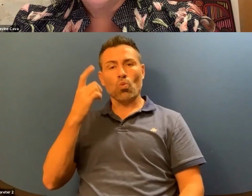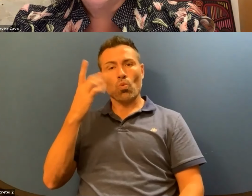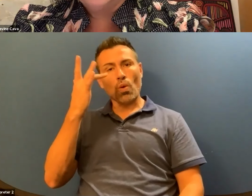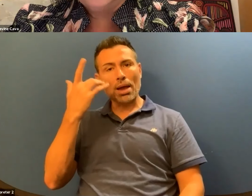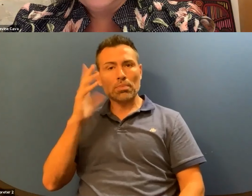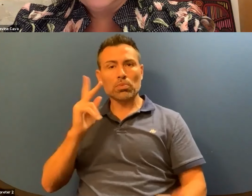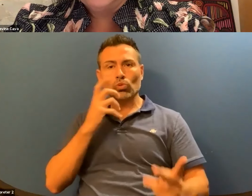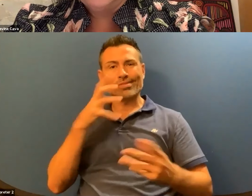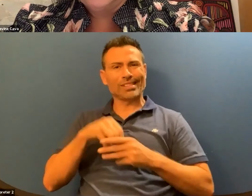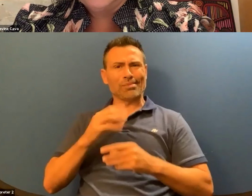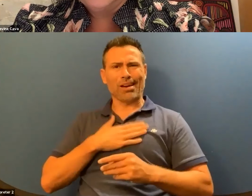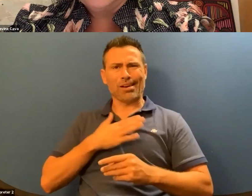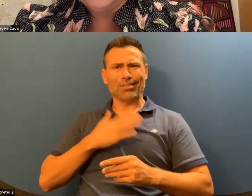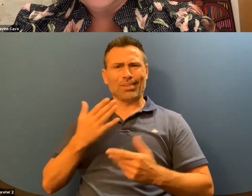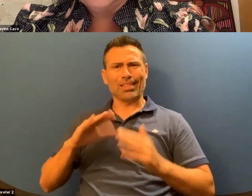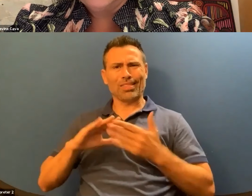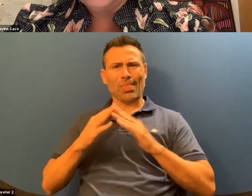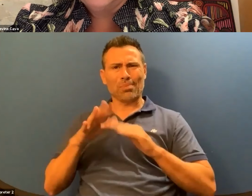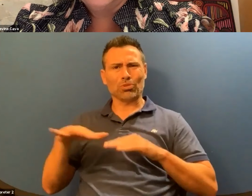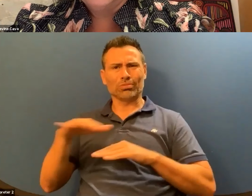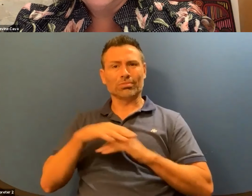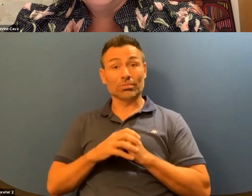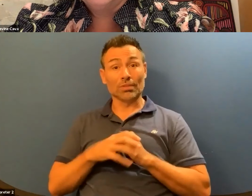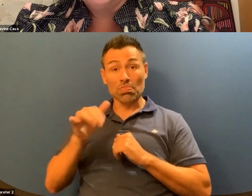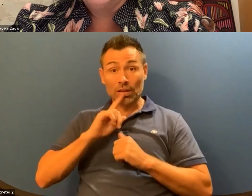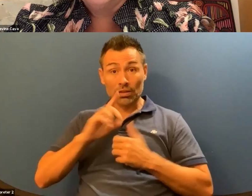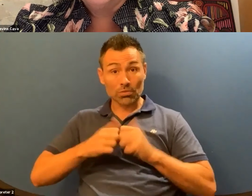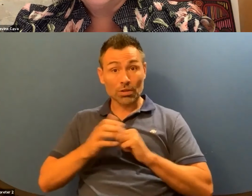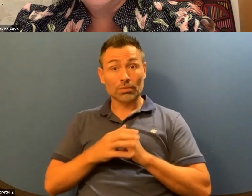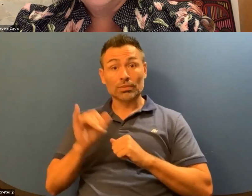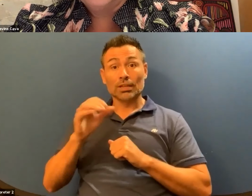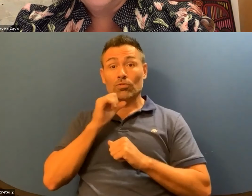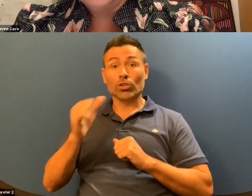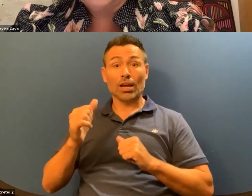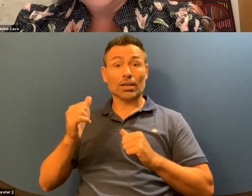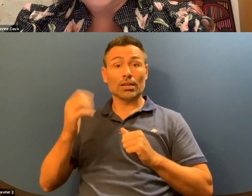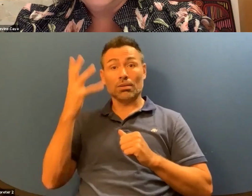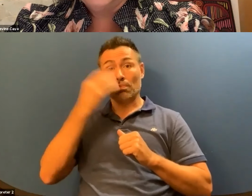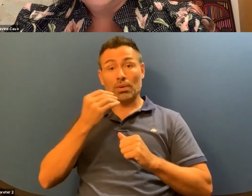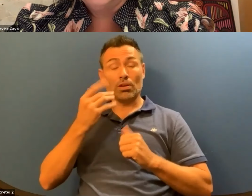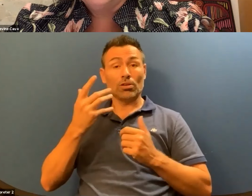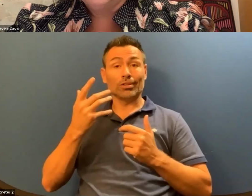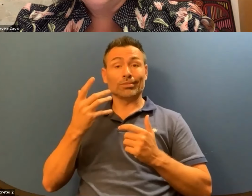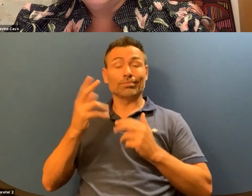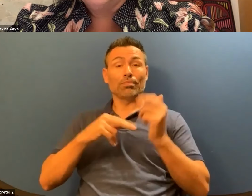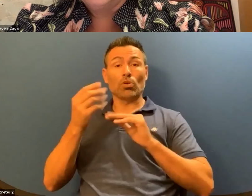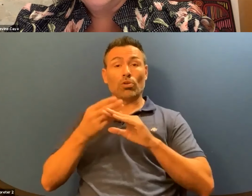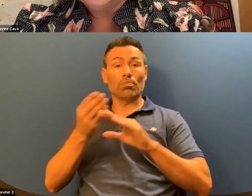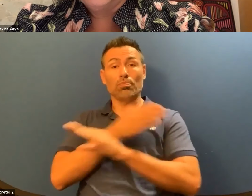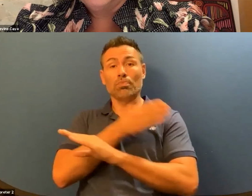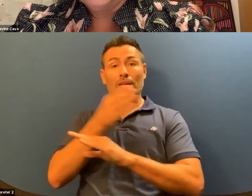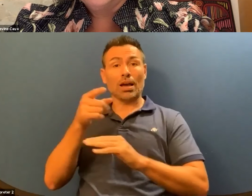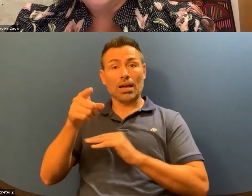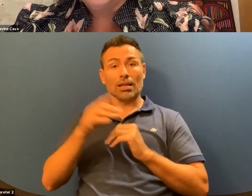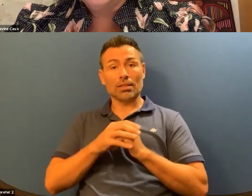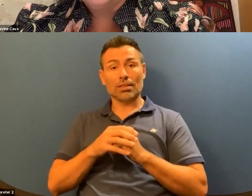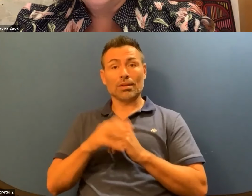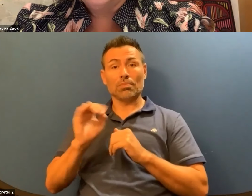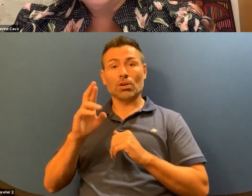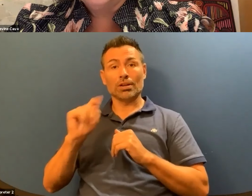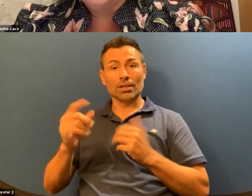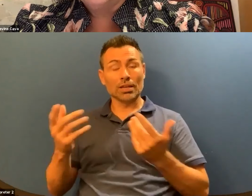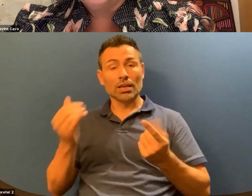that's problematic. You know, if you're not going to build beyond the UDB, if you're not going to allow any kind of development